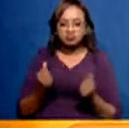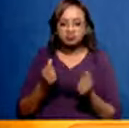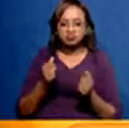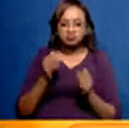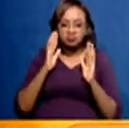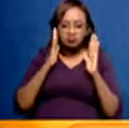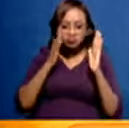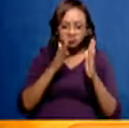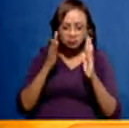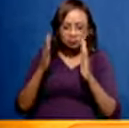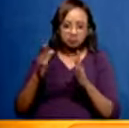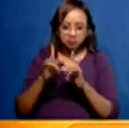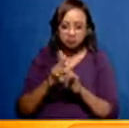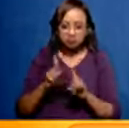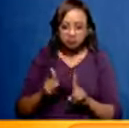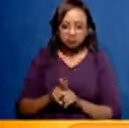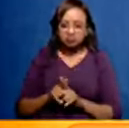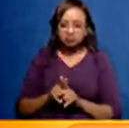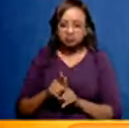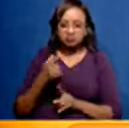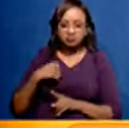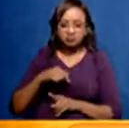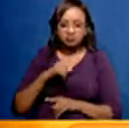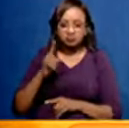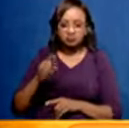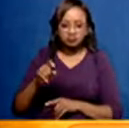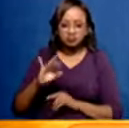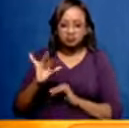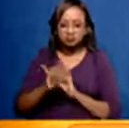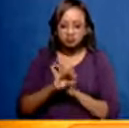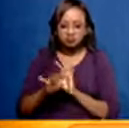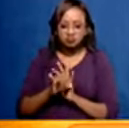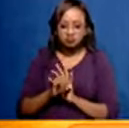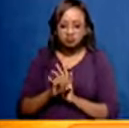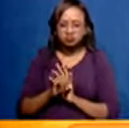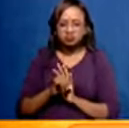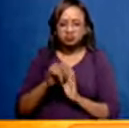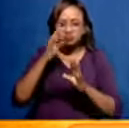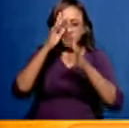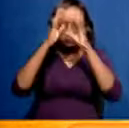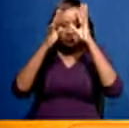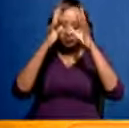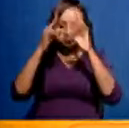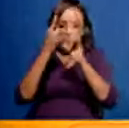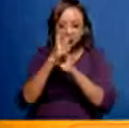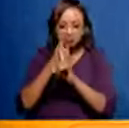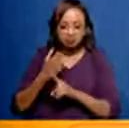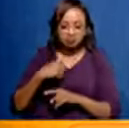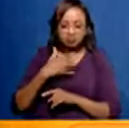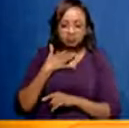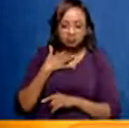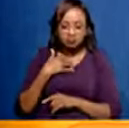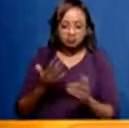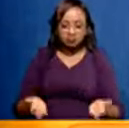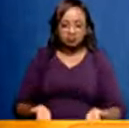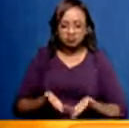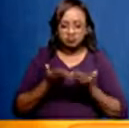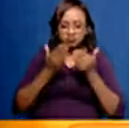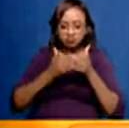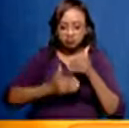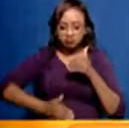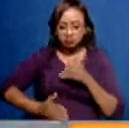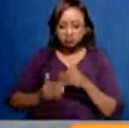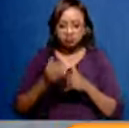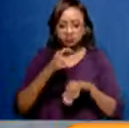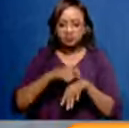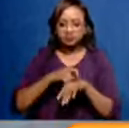and senior management of the university, let's identify the big flagship initiatives which we want to move out first with in the coming period.